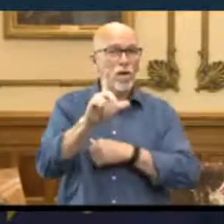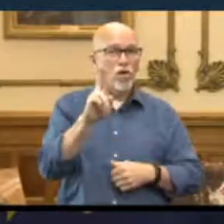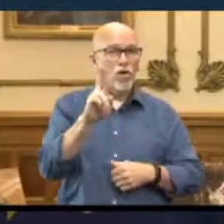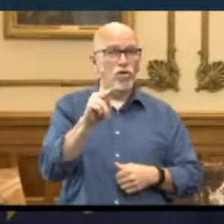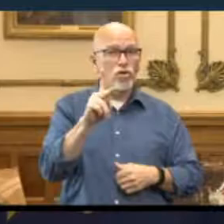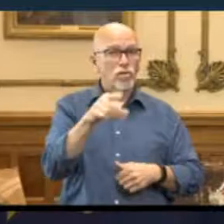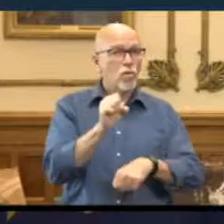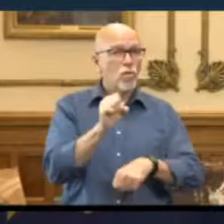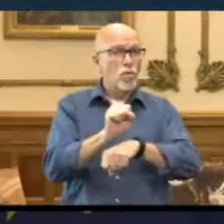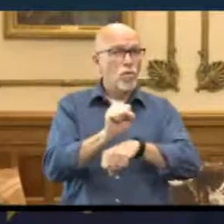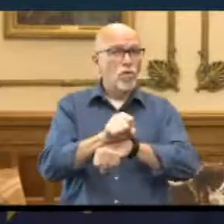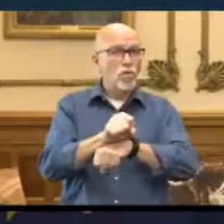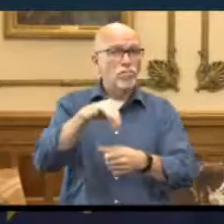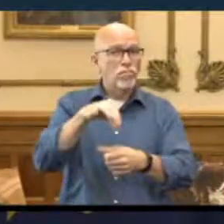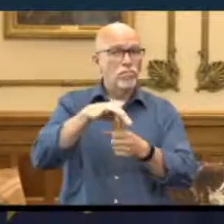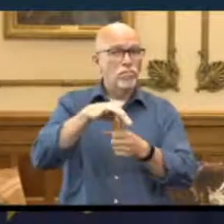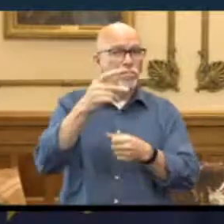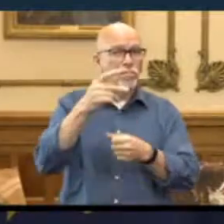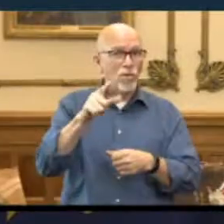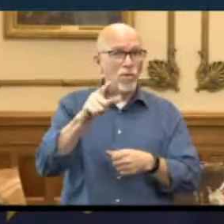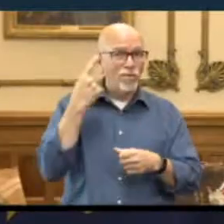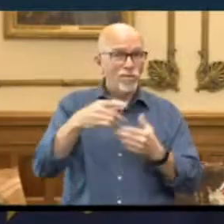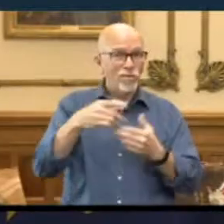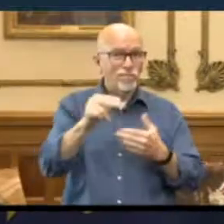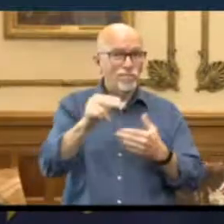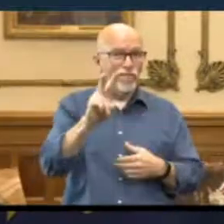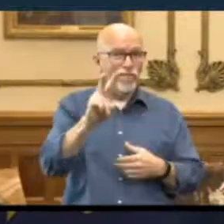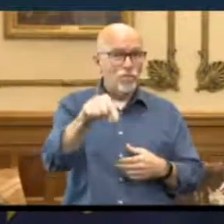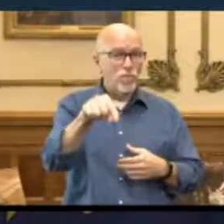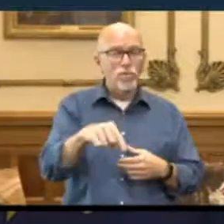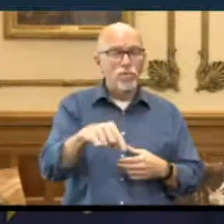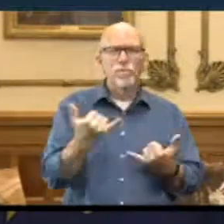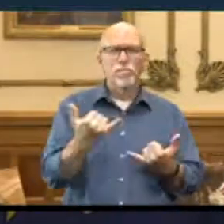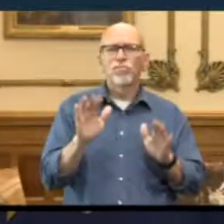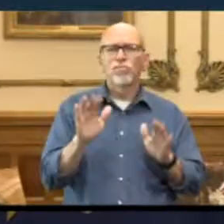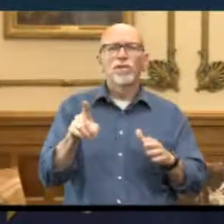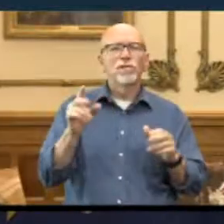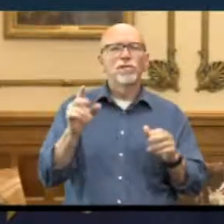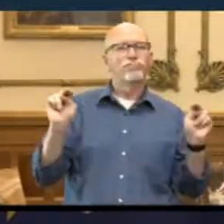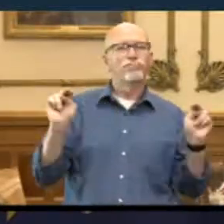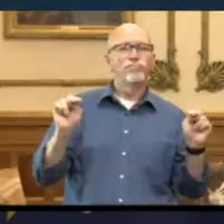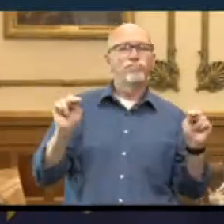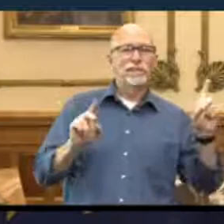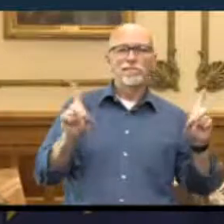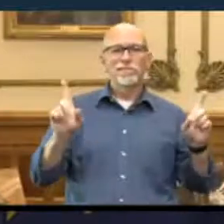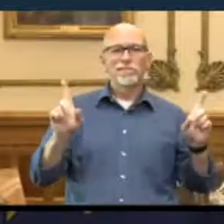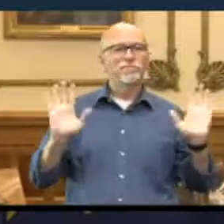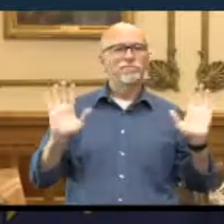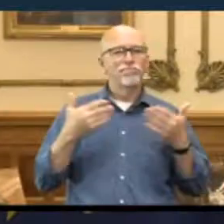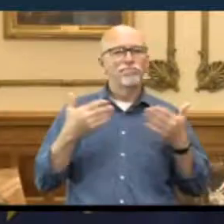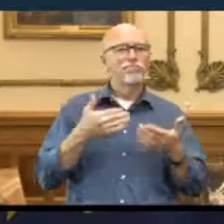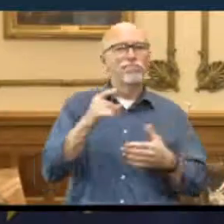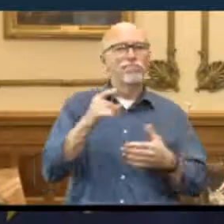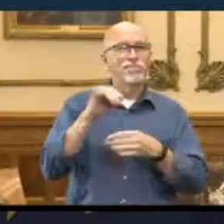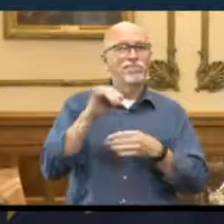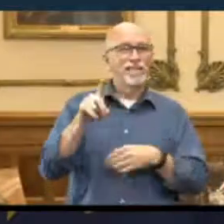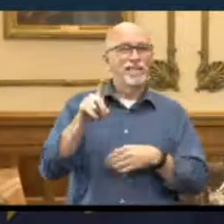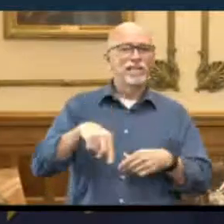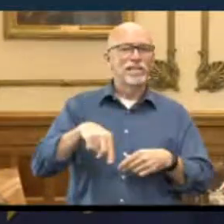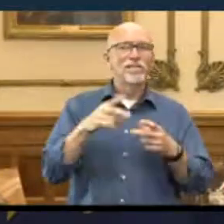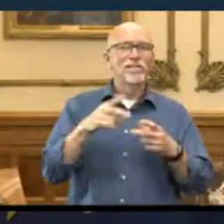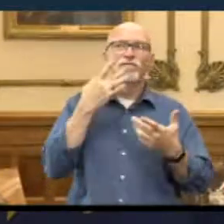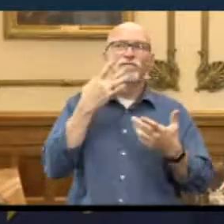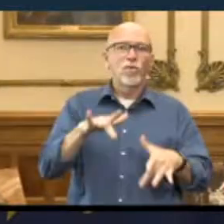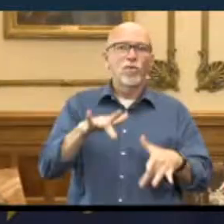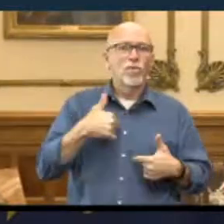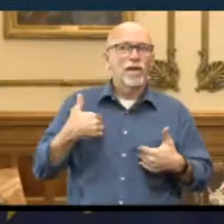work on the elections coming up in November. This is a great nonpartisan way. Again, Indiana, very fortunate to have